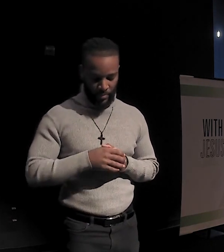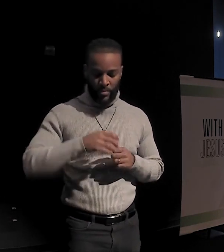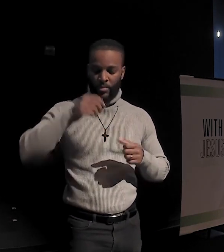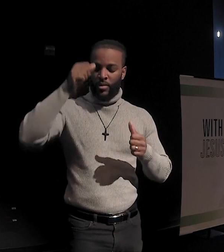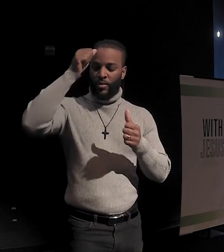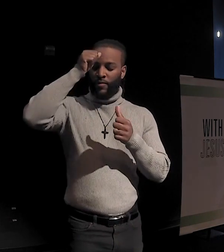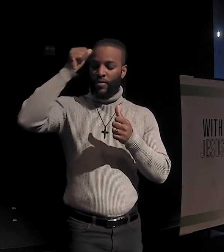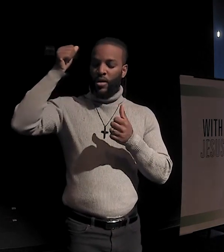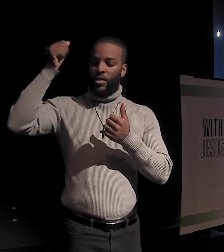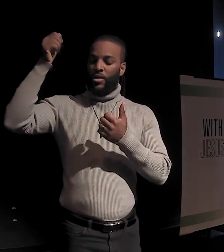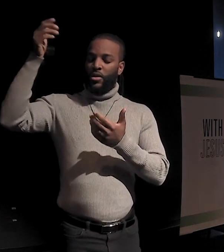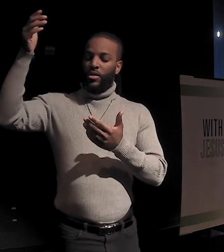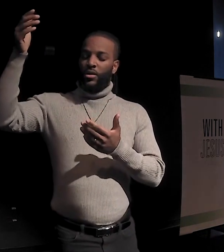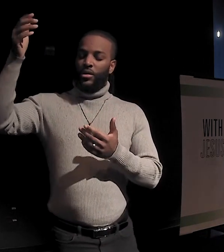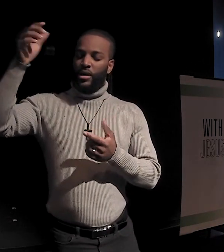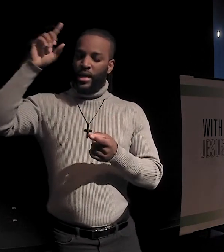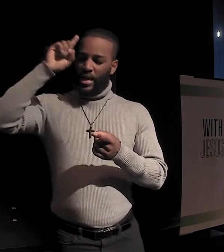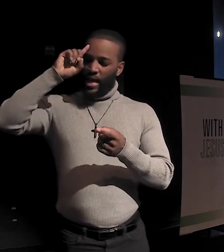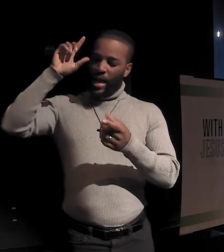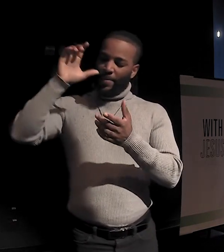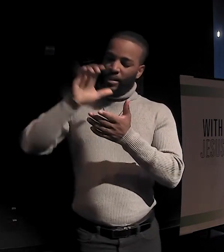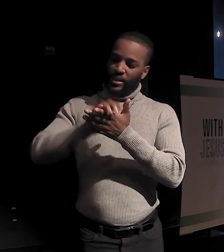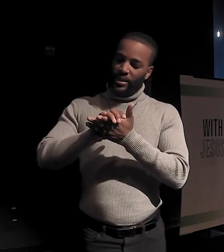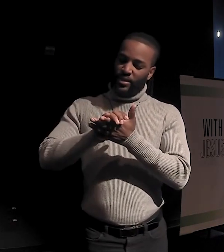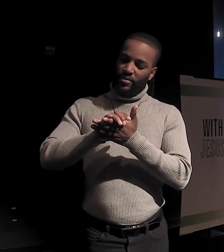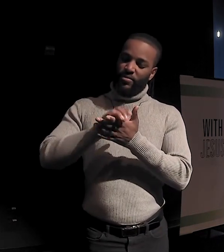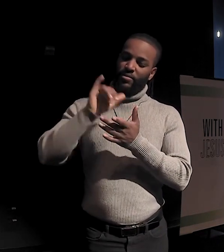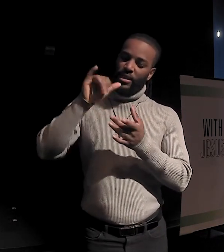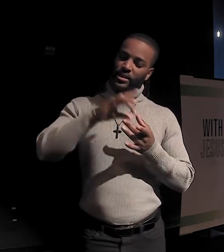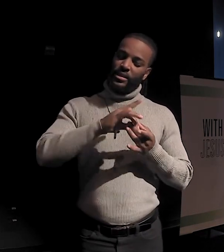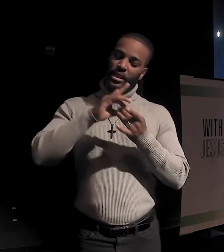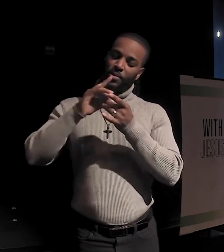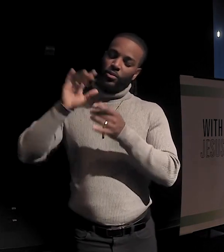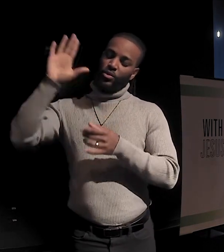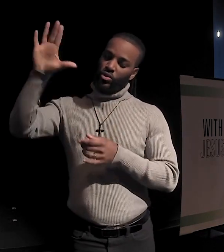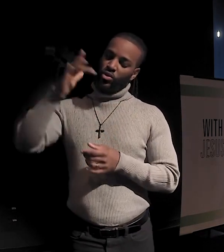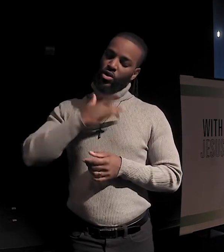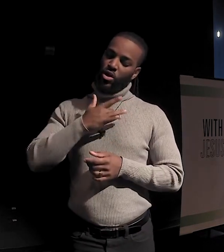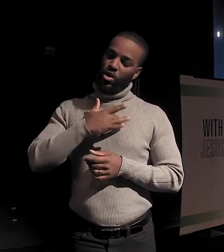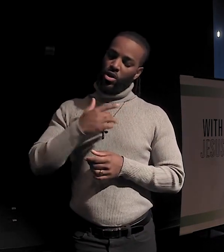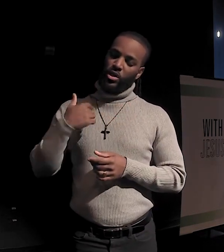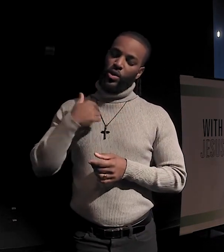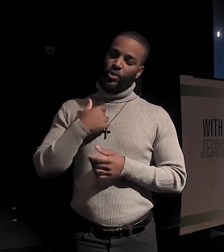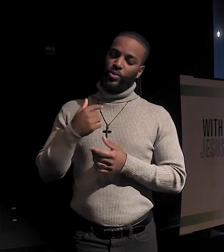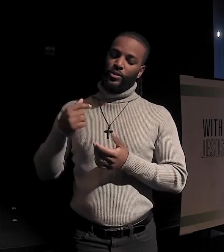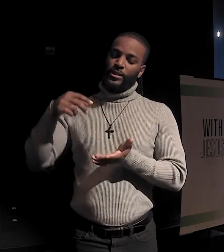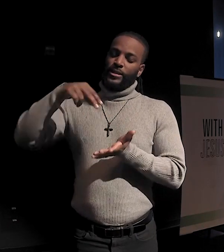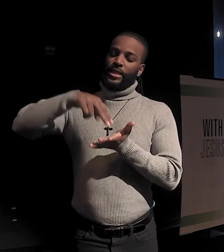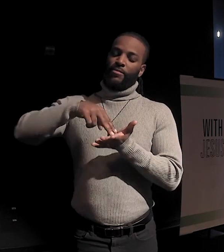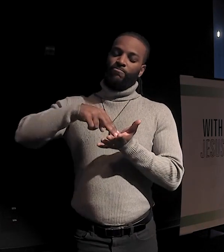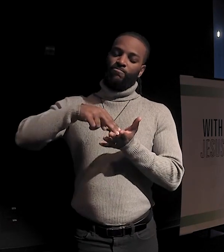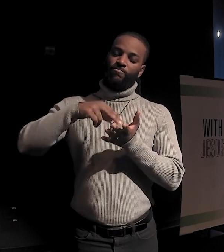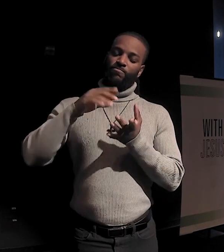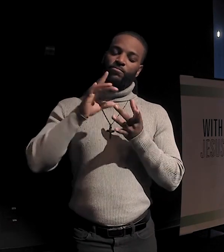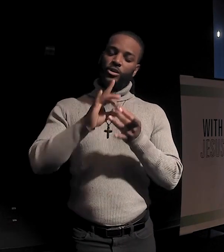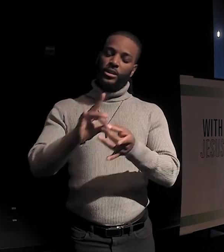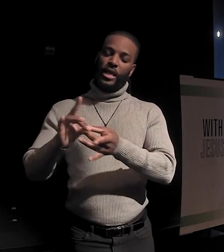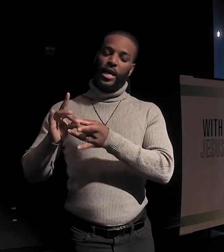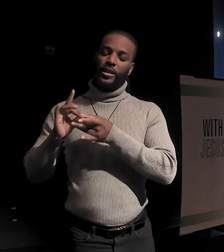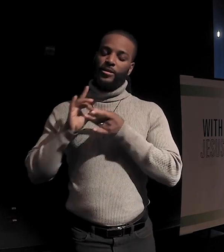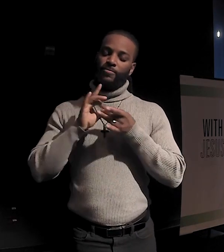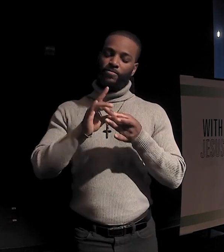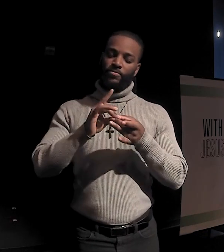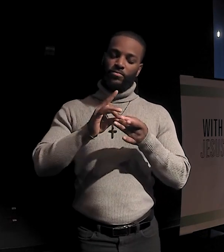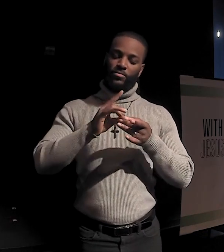Father, I believe it's actually in alignment with your heart that we would stand united. That